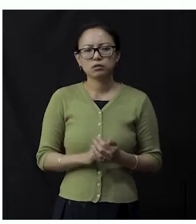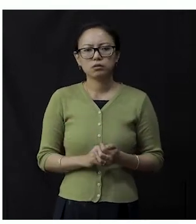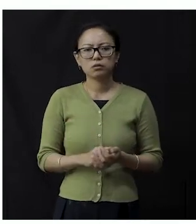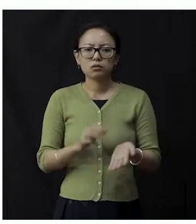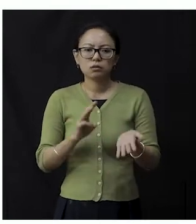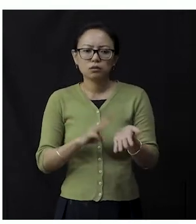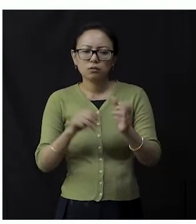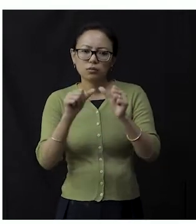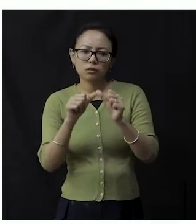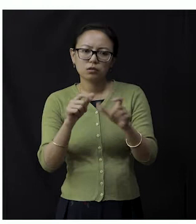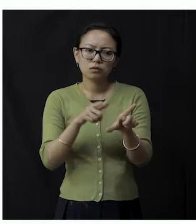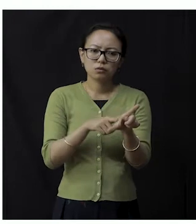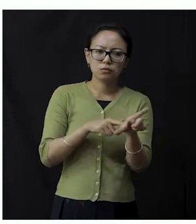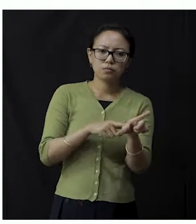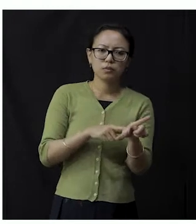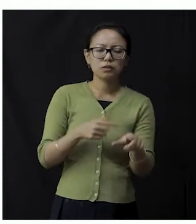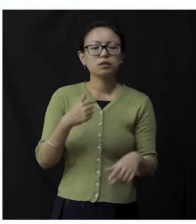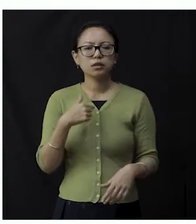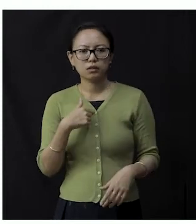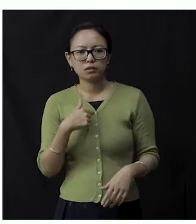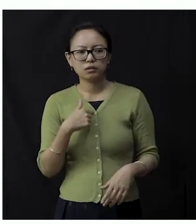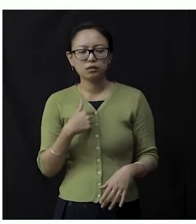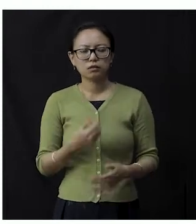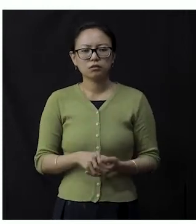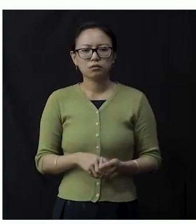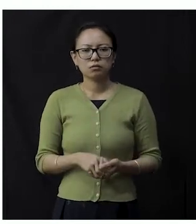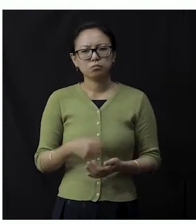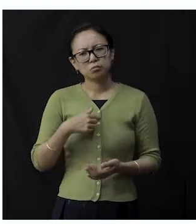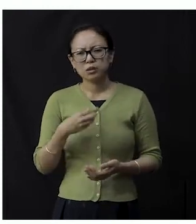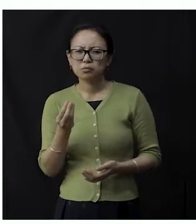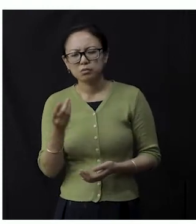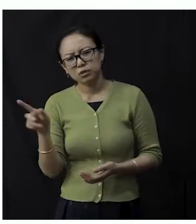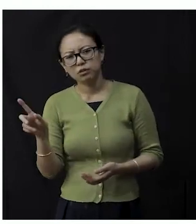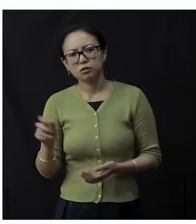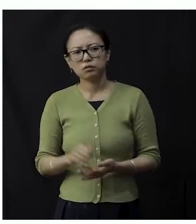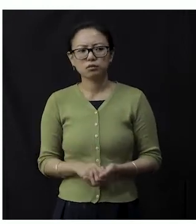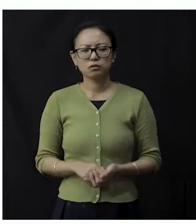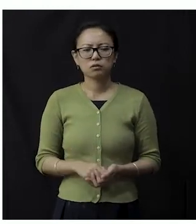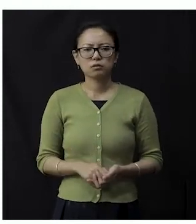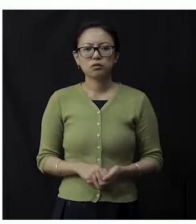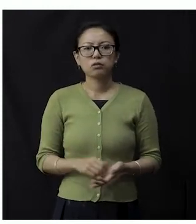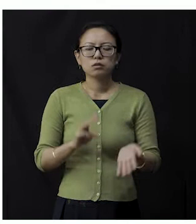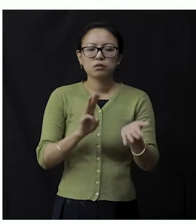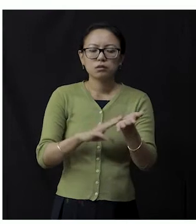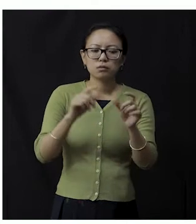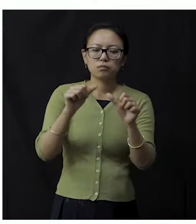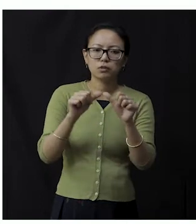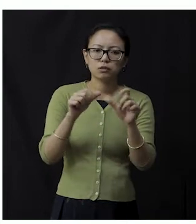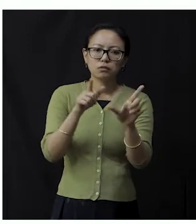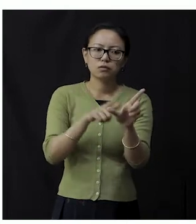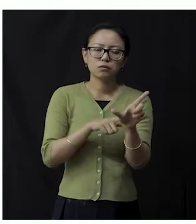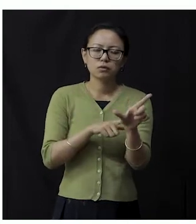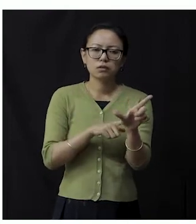pencil? May I go to the washroom? So, may I is a word that is always